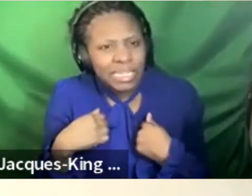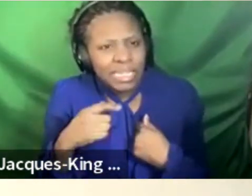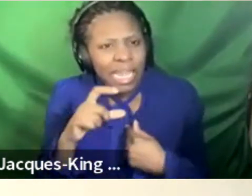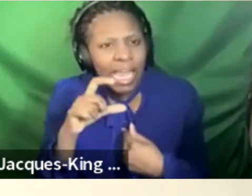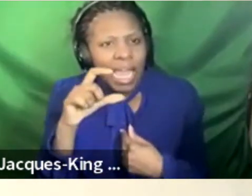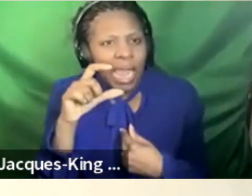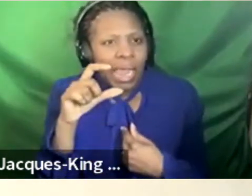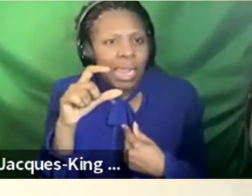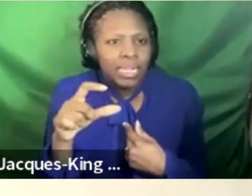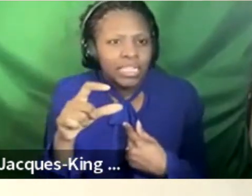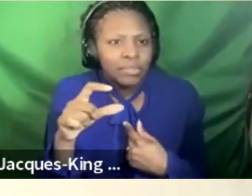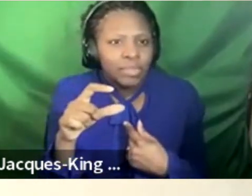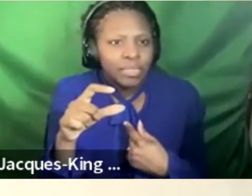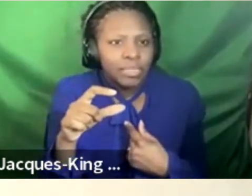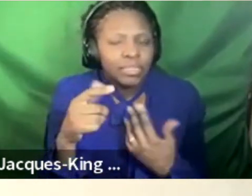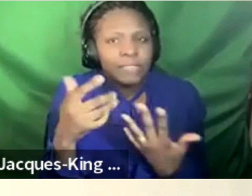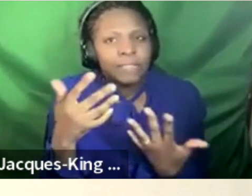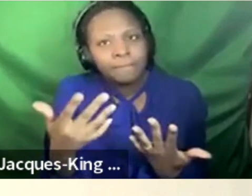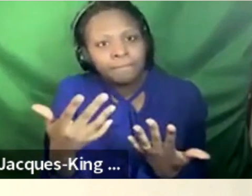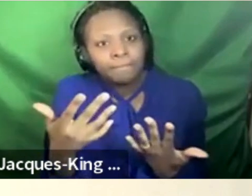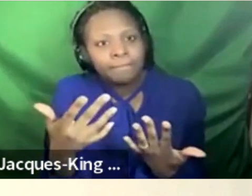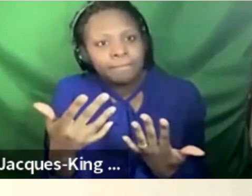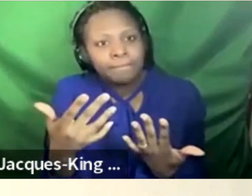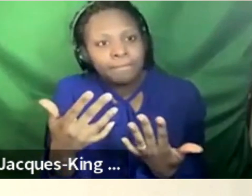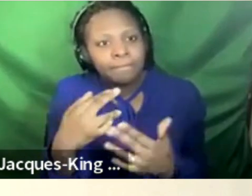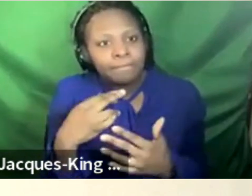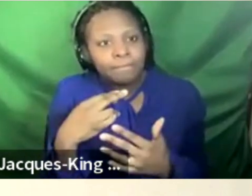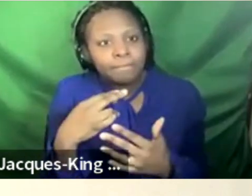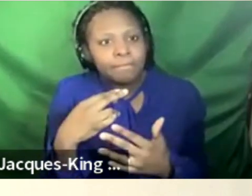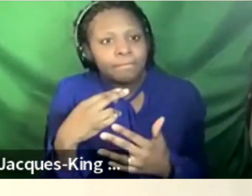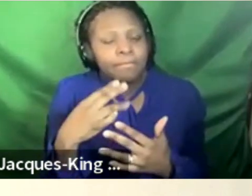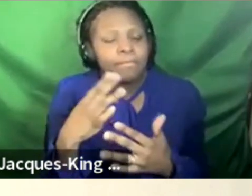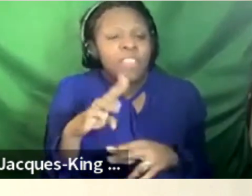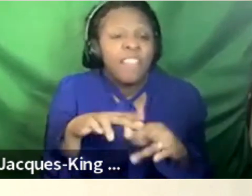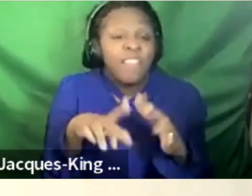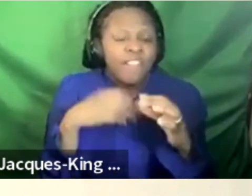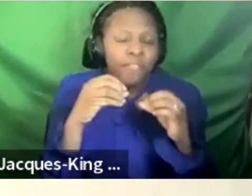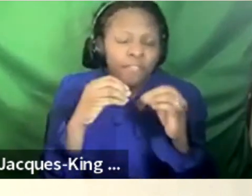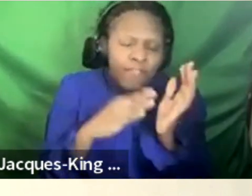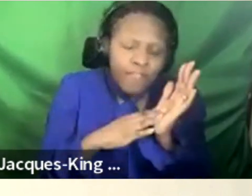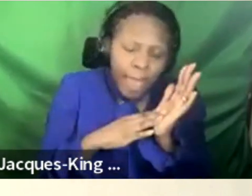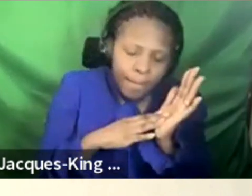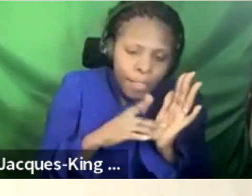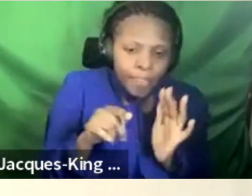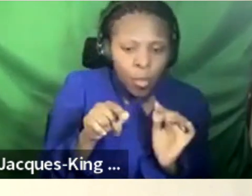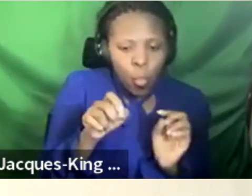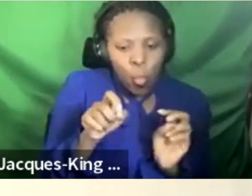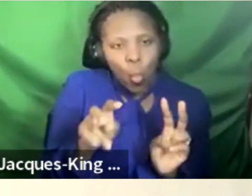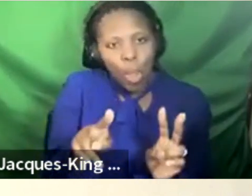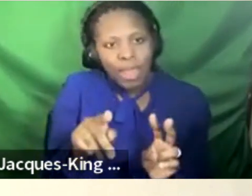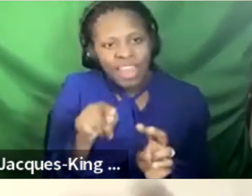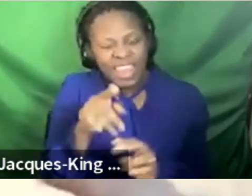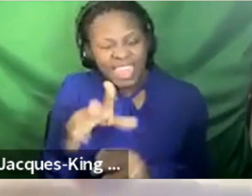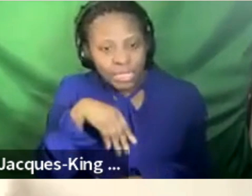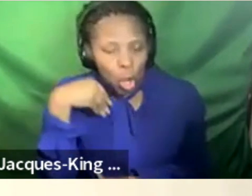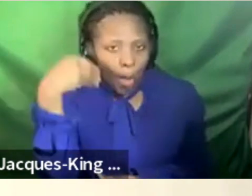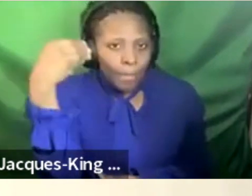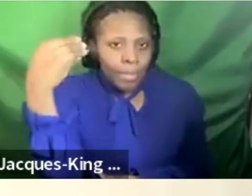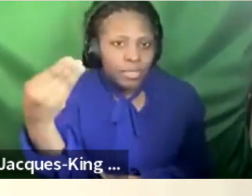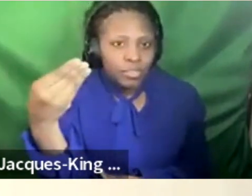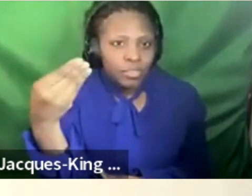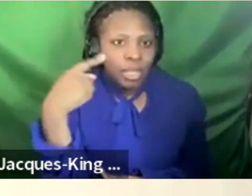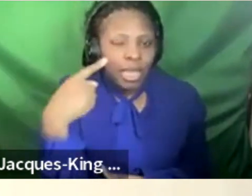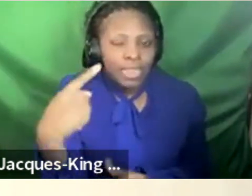me a little bit of Pender's Fen in a way, actually, with the way that these